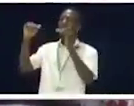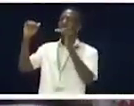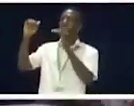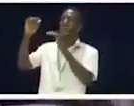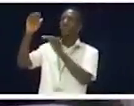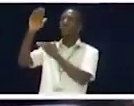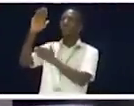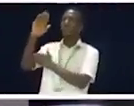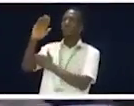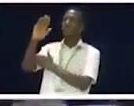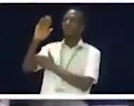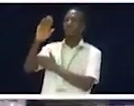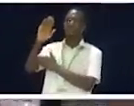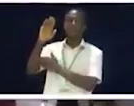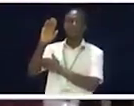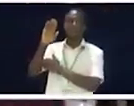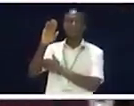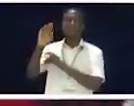unlimited